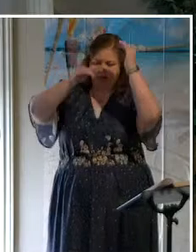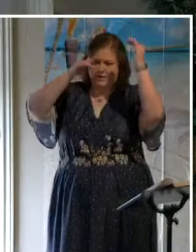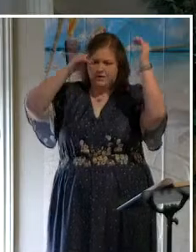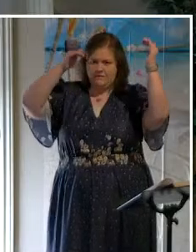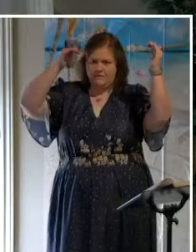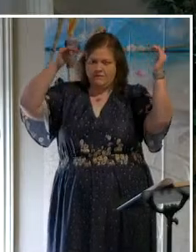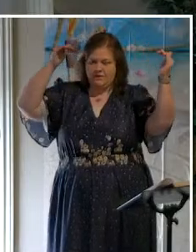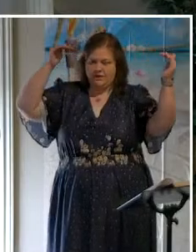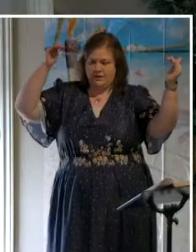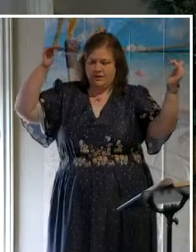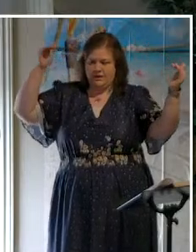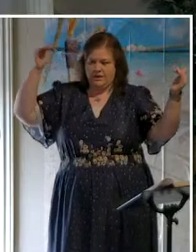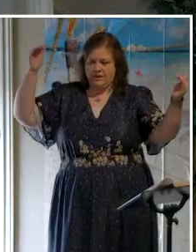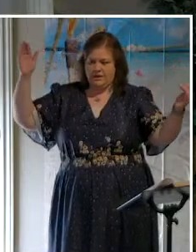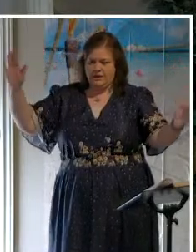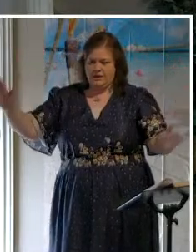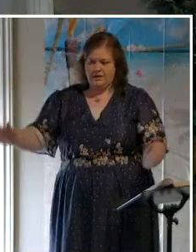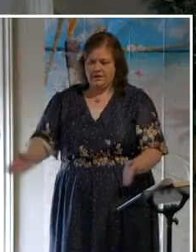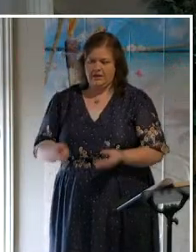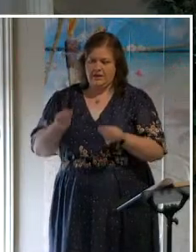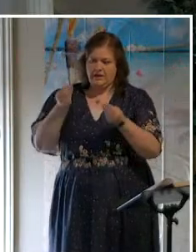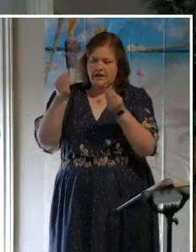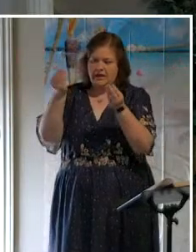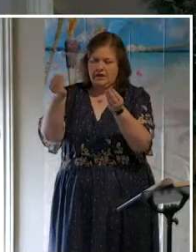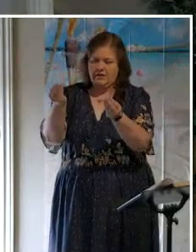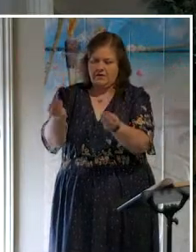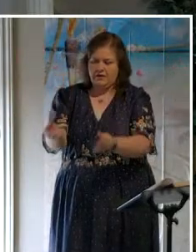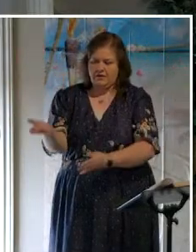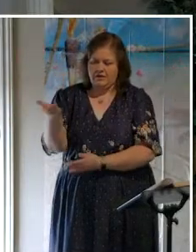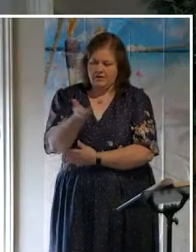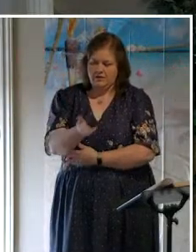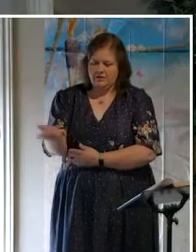Heaven, given there for me.